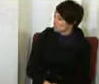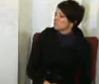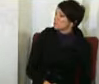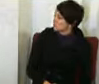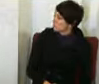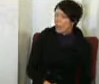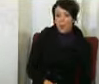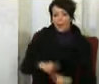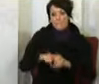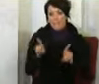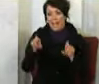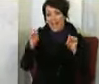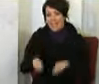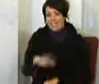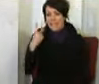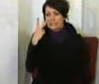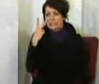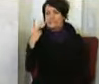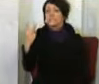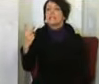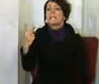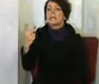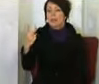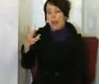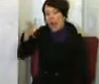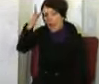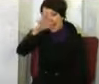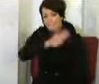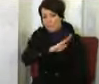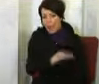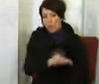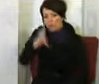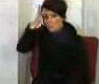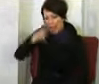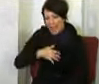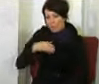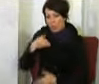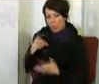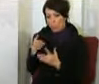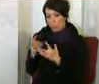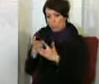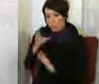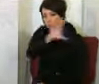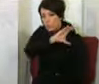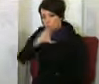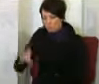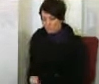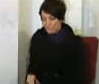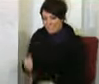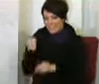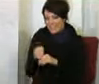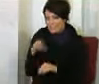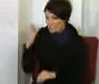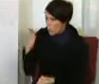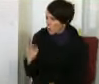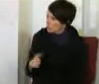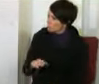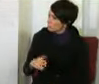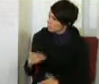And yet I can see a powerful man in Christ. I get to be in your presence.